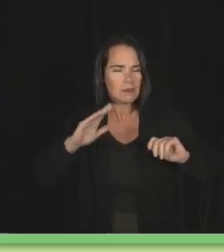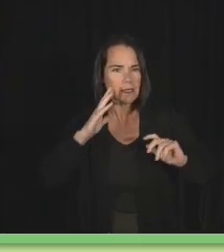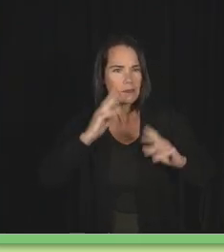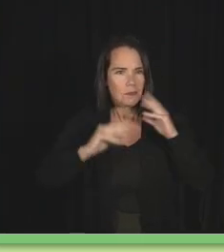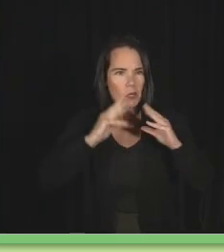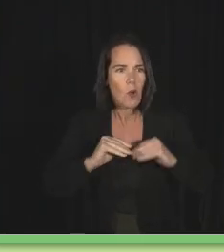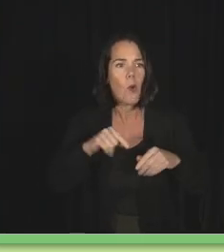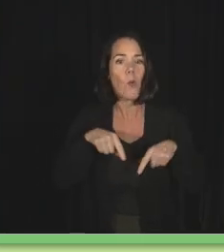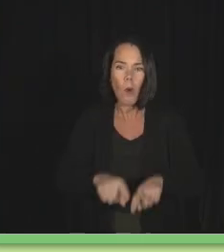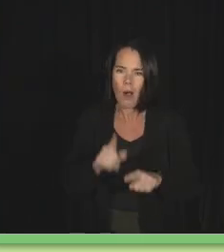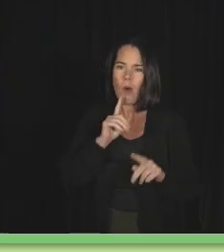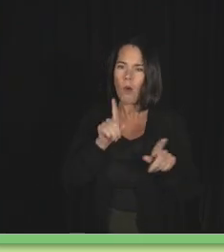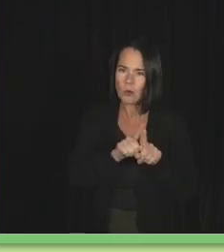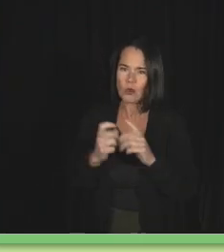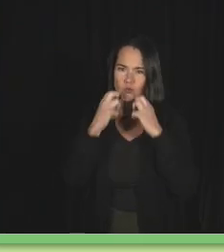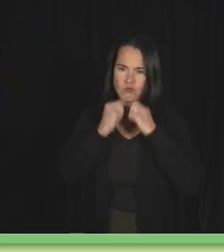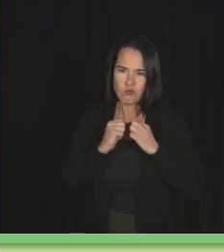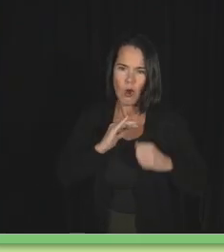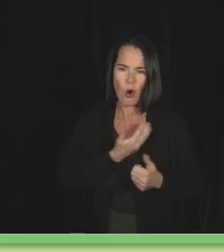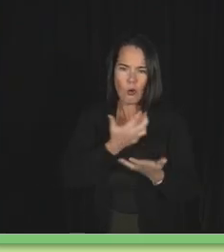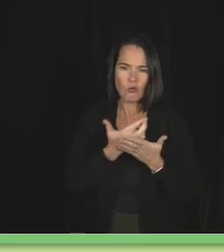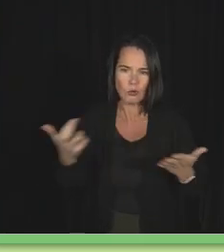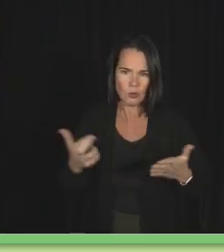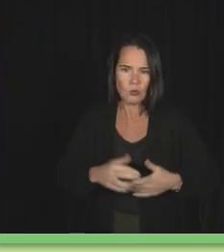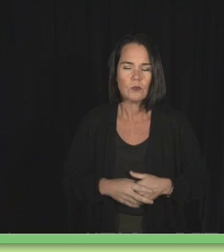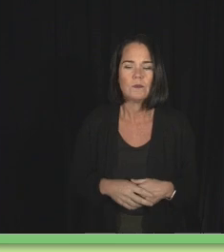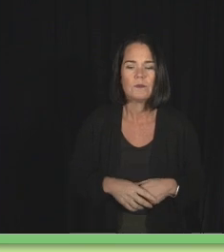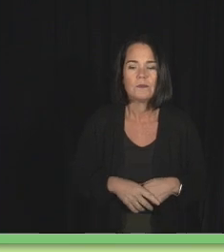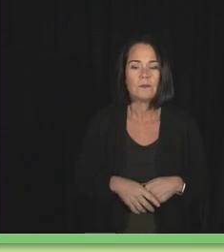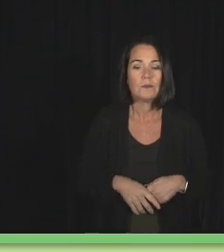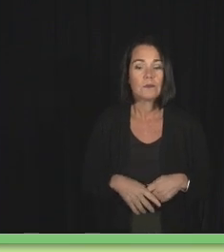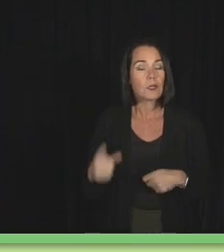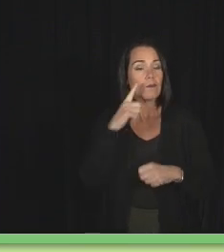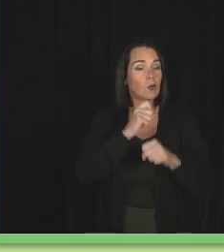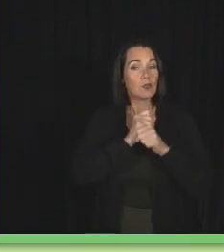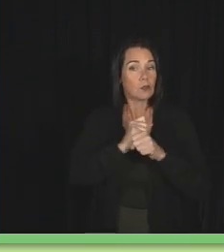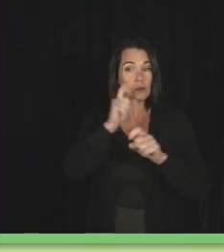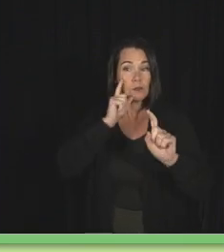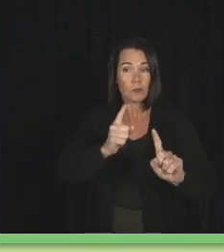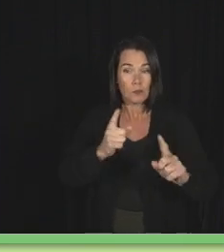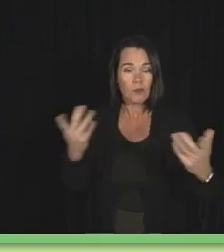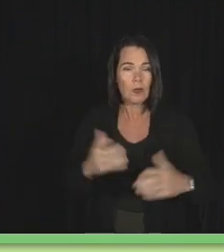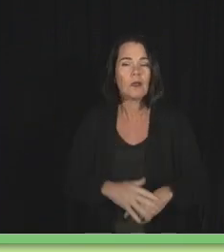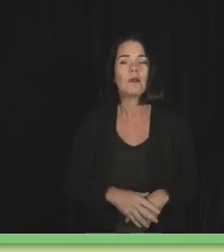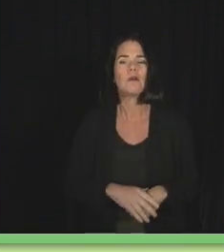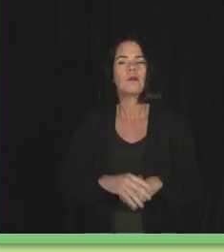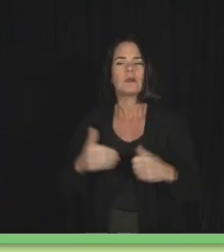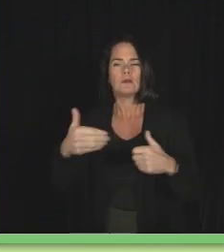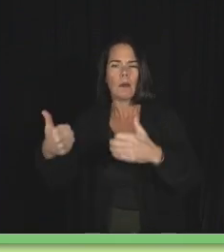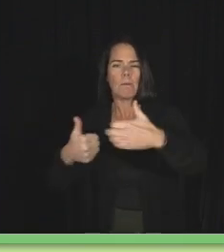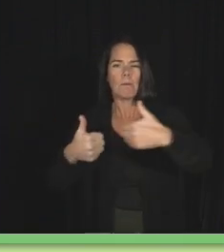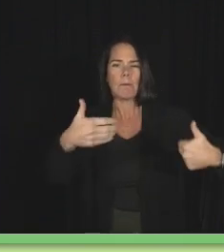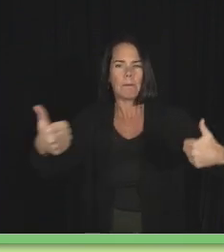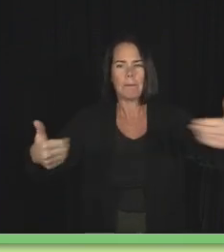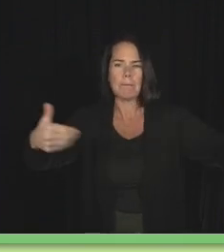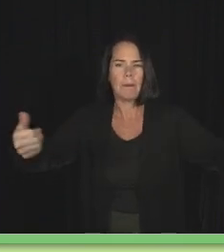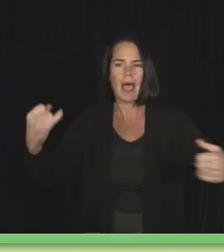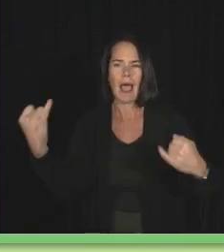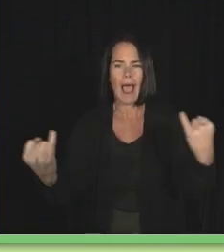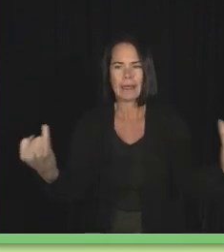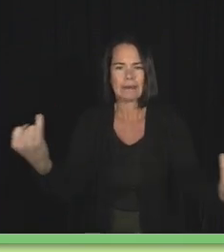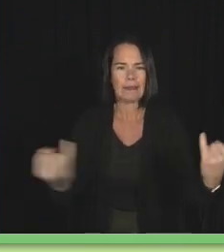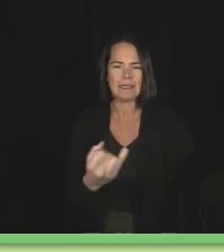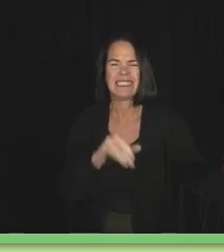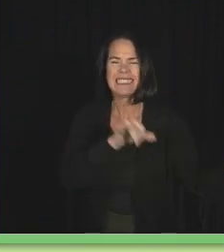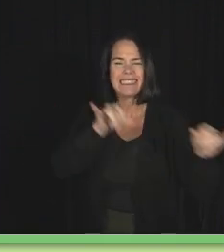users' resources. So for security, our goal has always been to provide the same isolation that large virtual